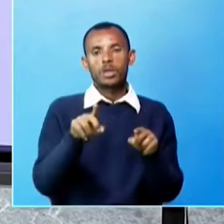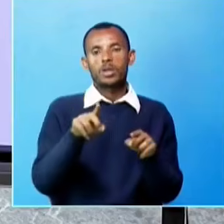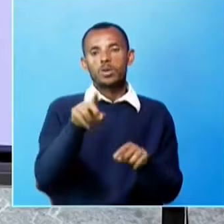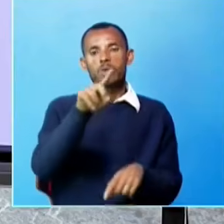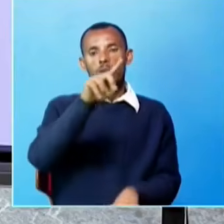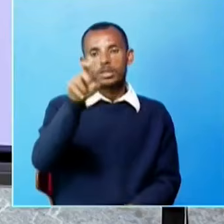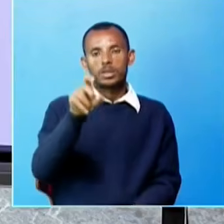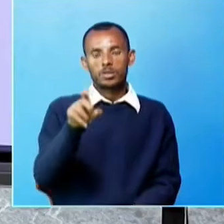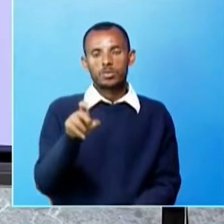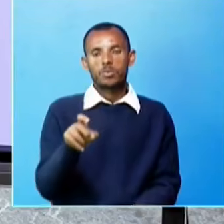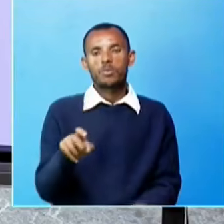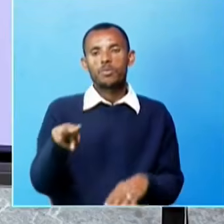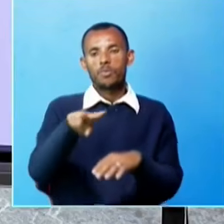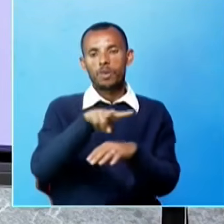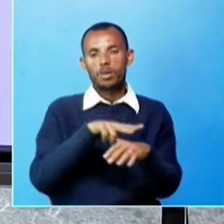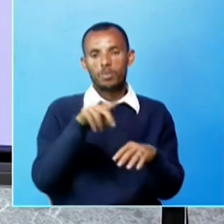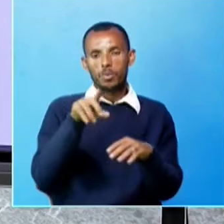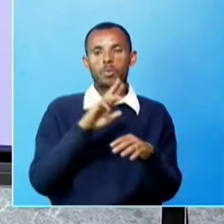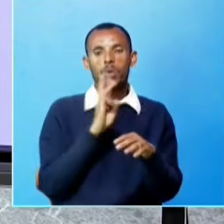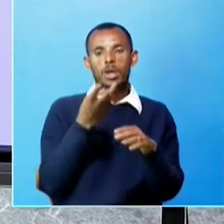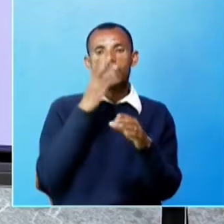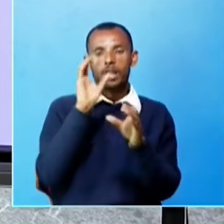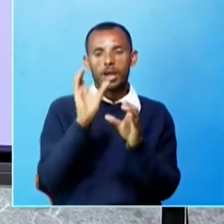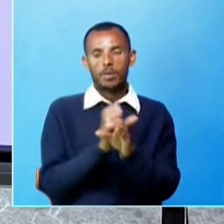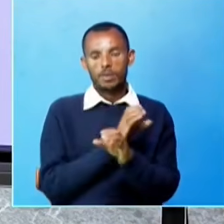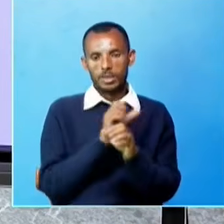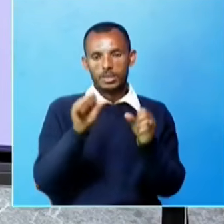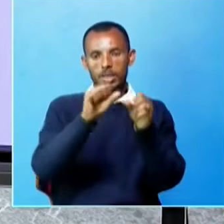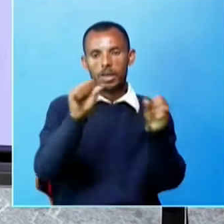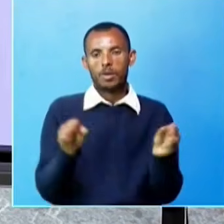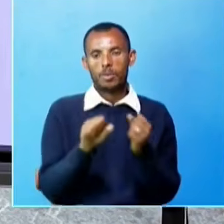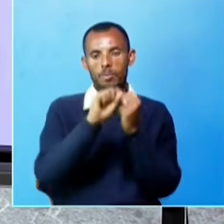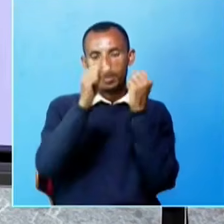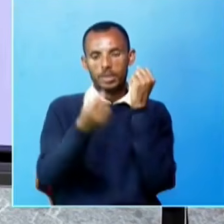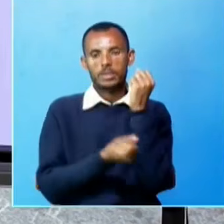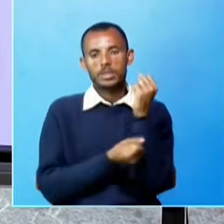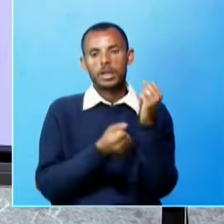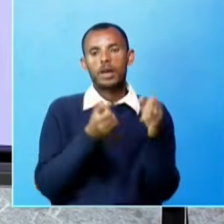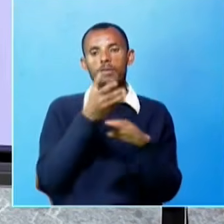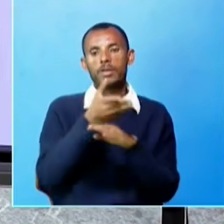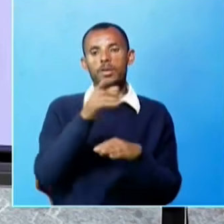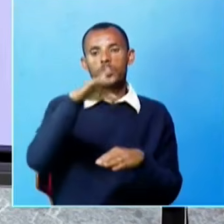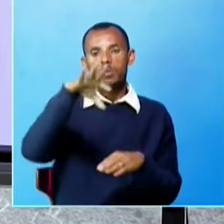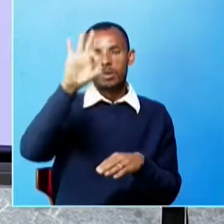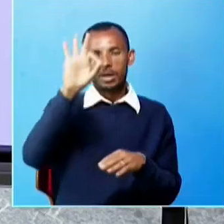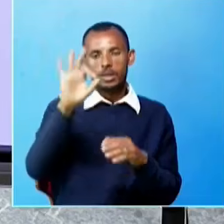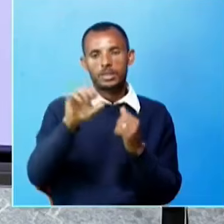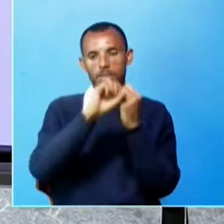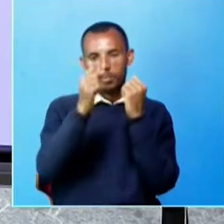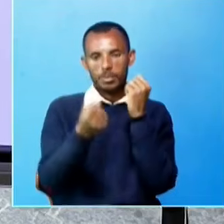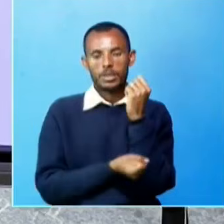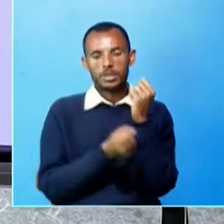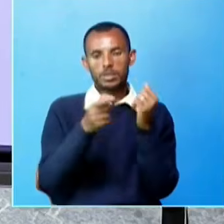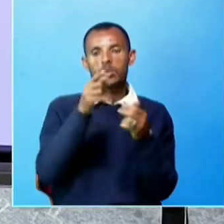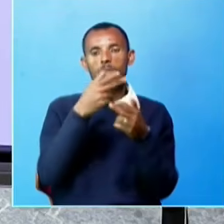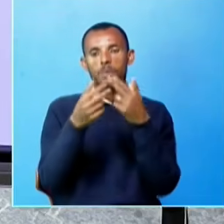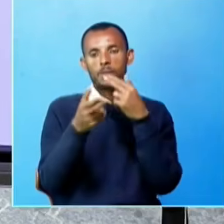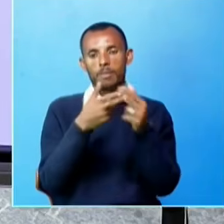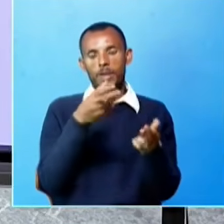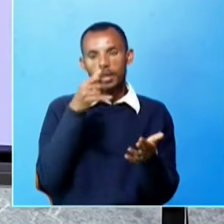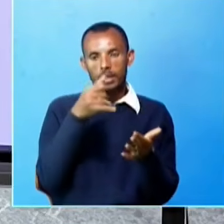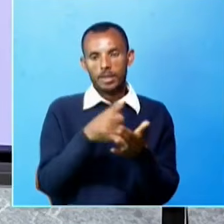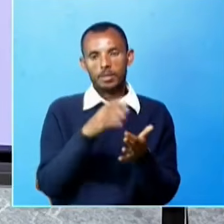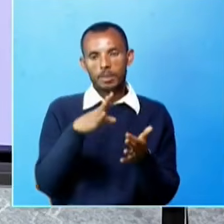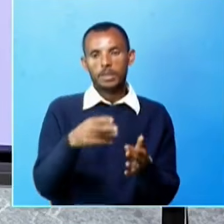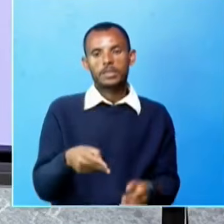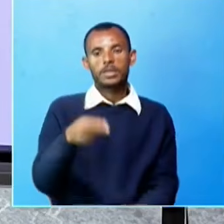the volume, we calculate the area of the base. After you obtain the area of a base, you multiply it by the